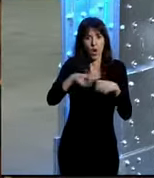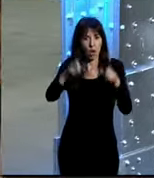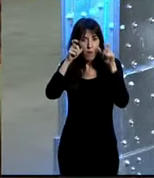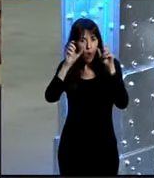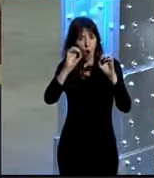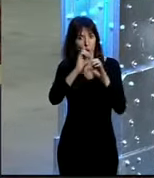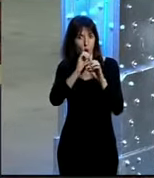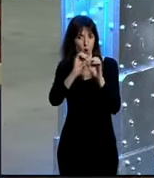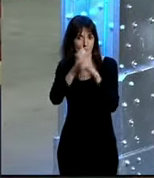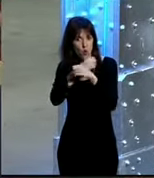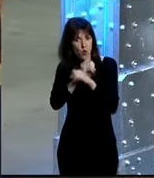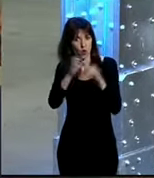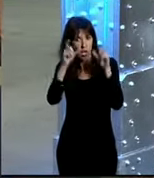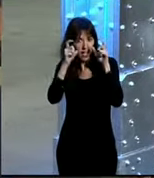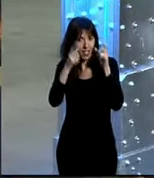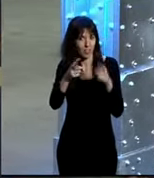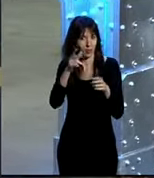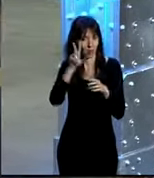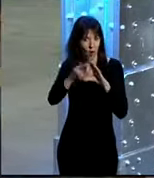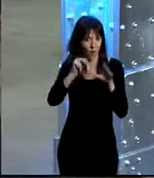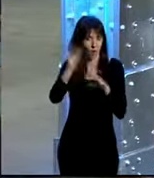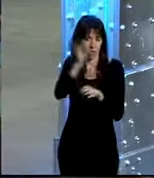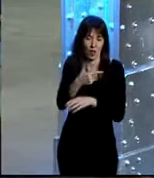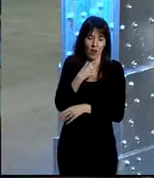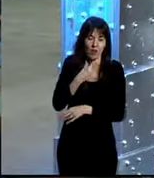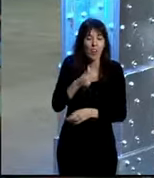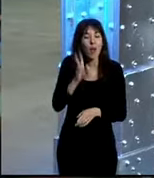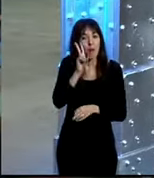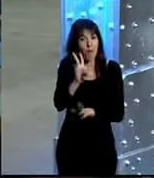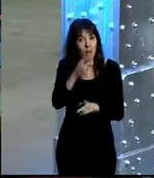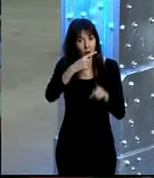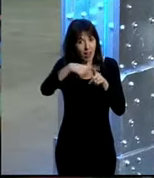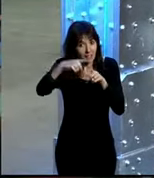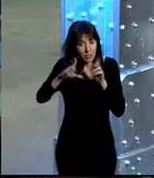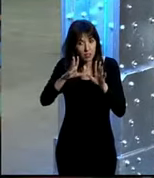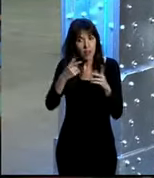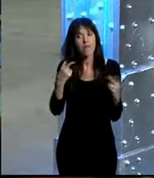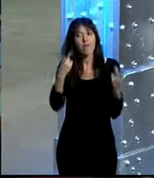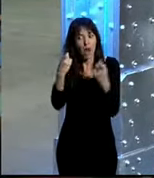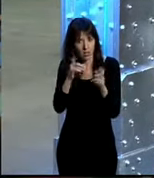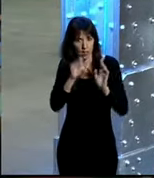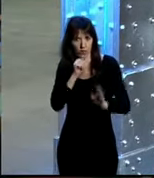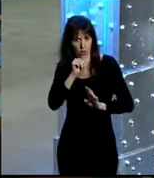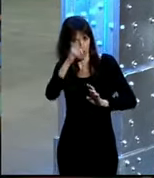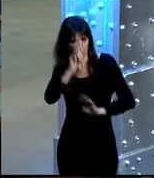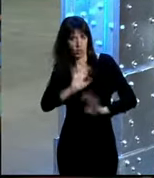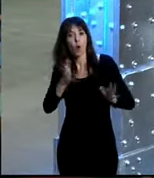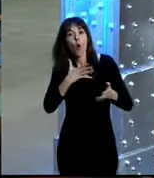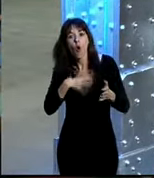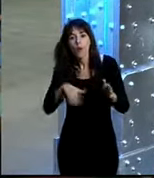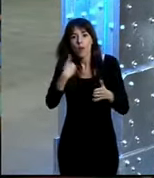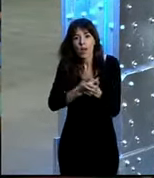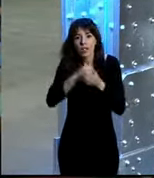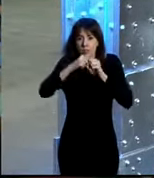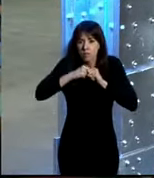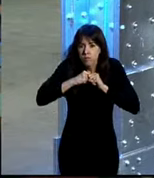like the reef or the grassland. In the video, that was quite funny actually. But the truth is that these devices could